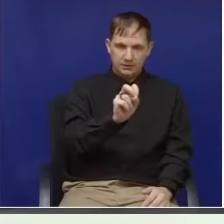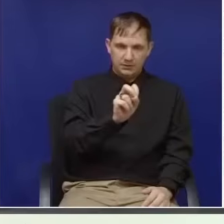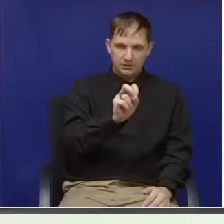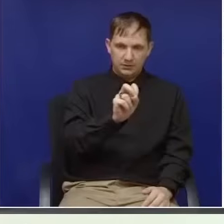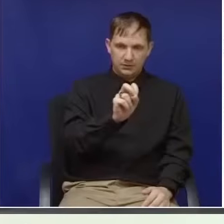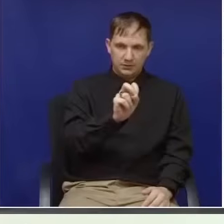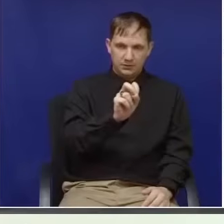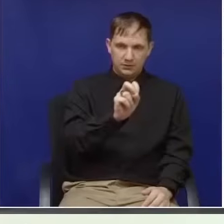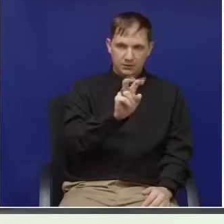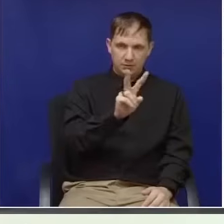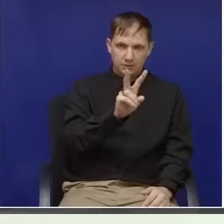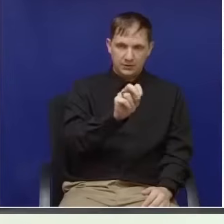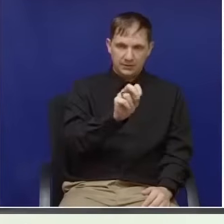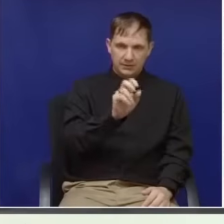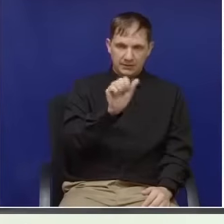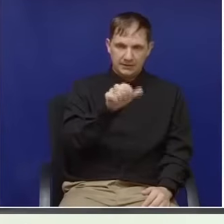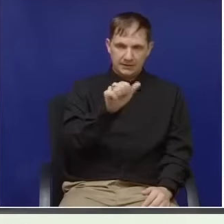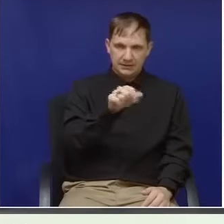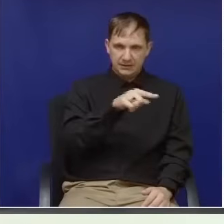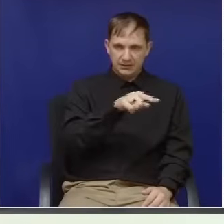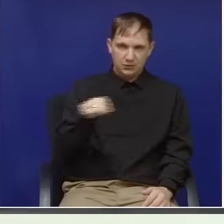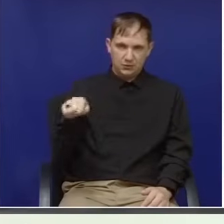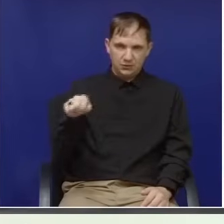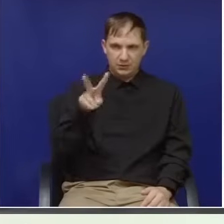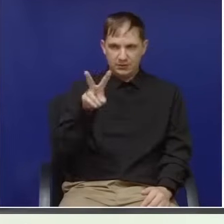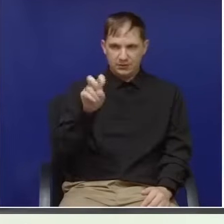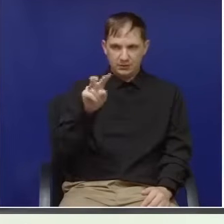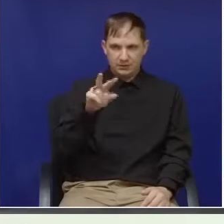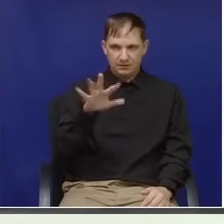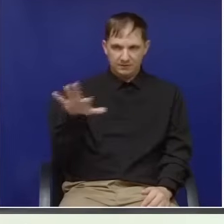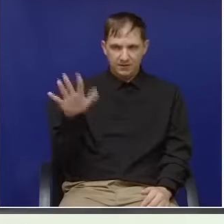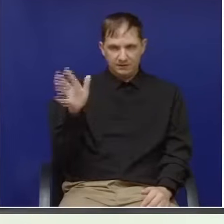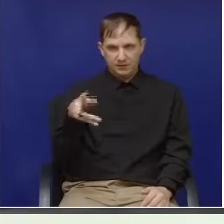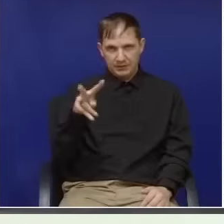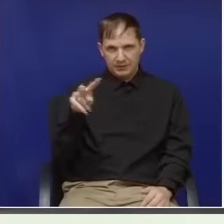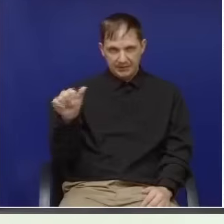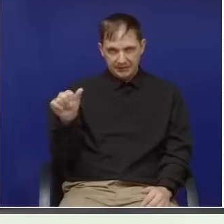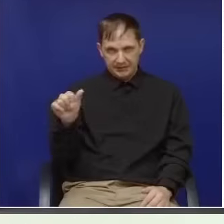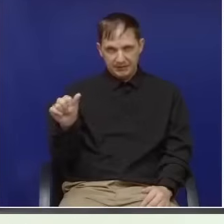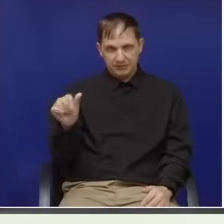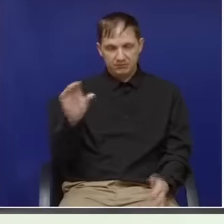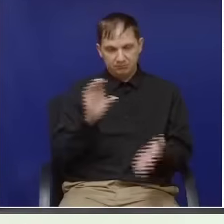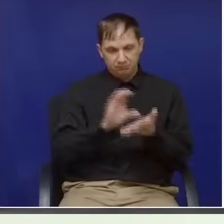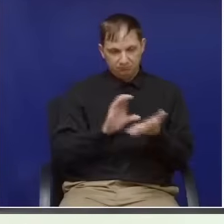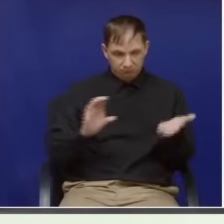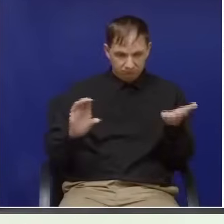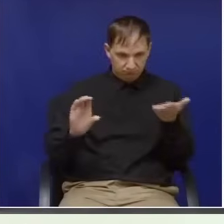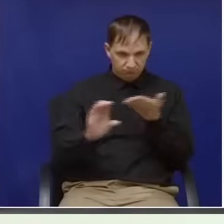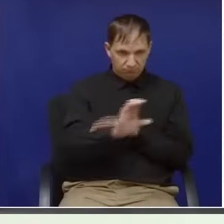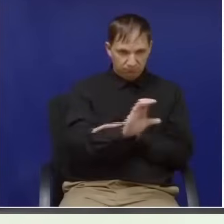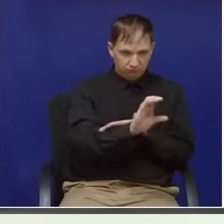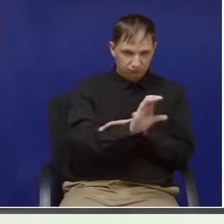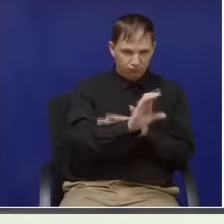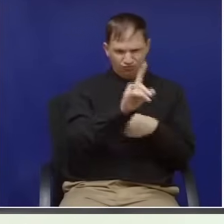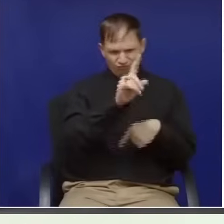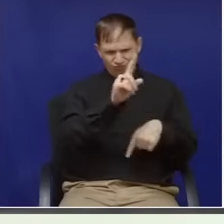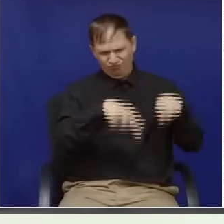2016, 2017 up to 2025, 26, they were allocated